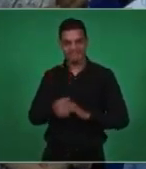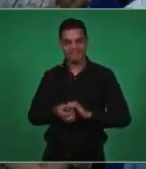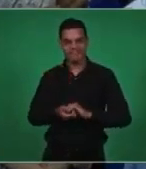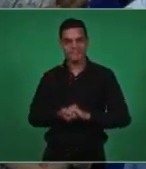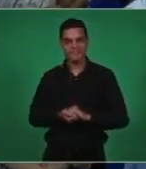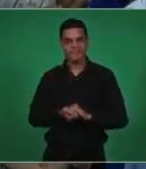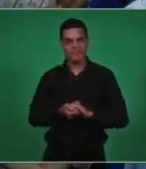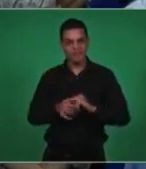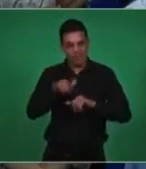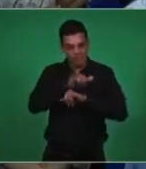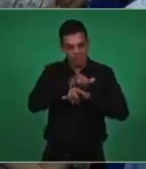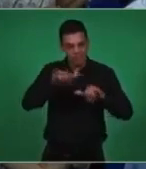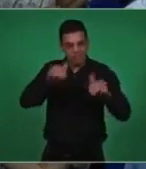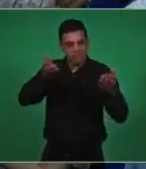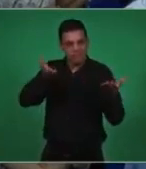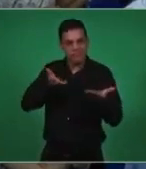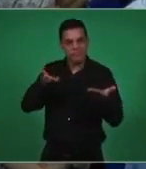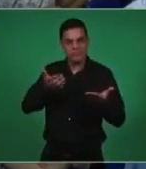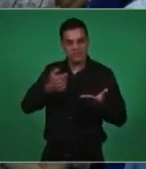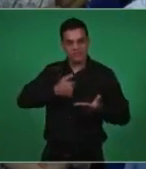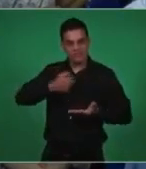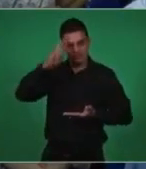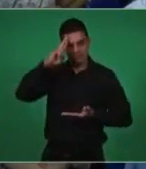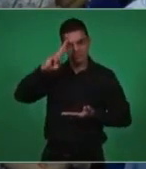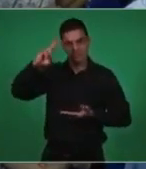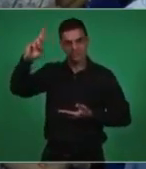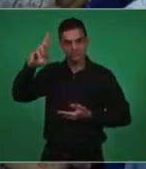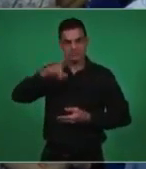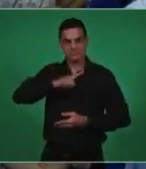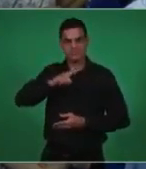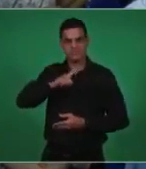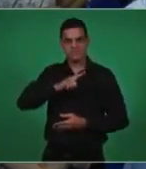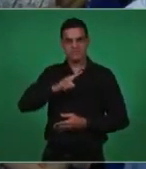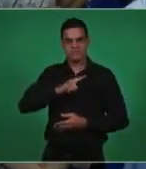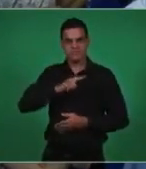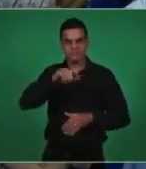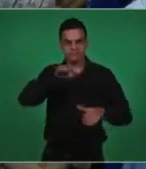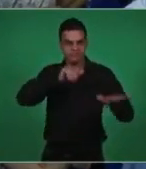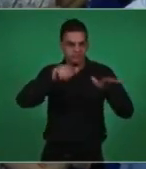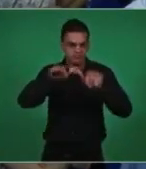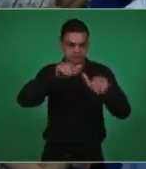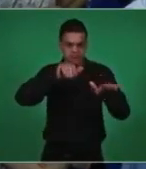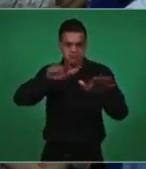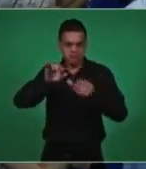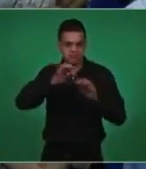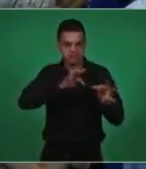And I tell you that I have called you,